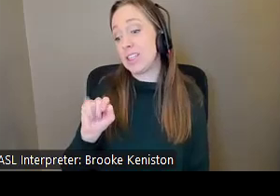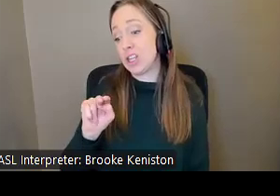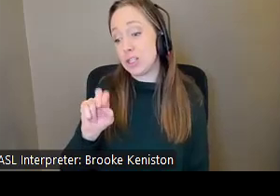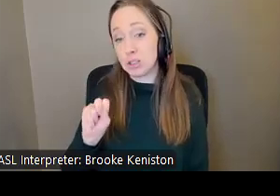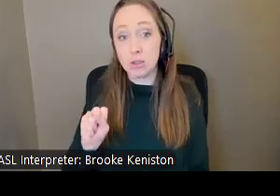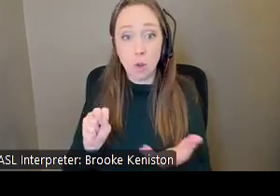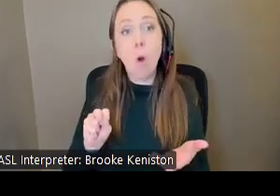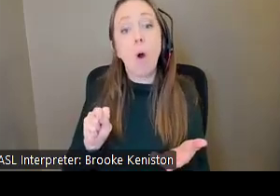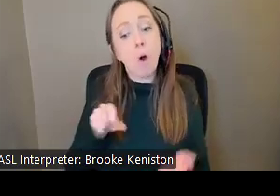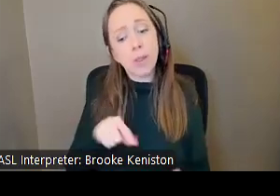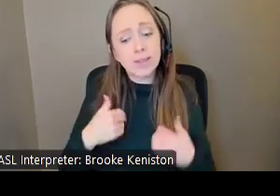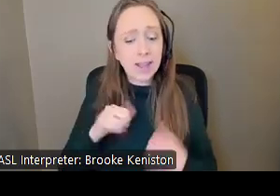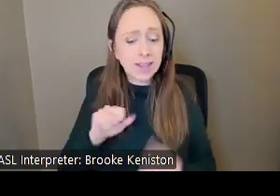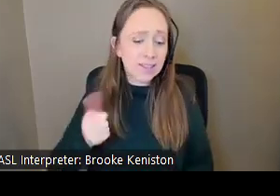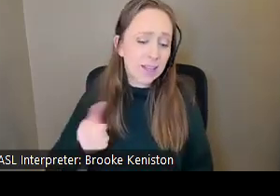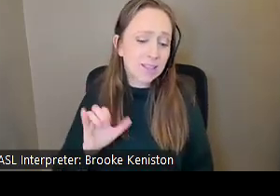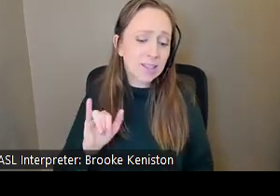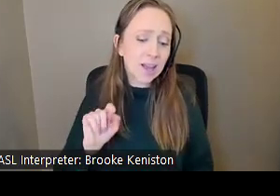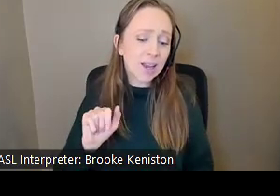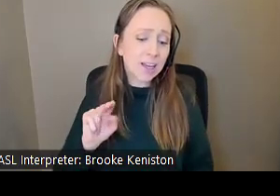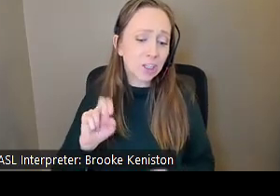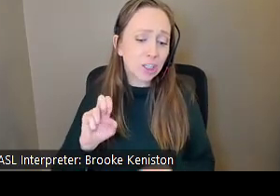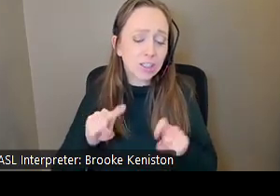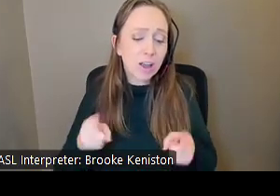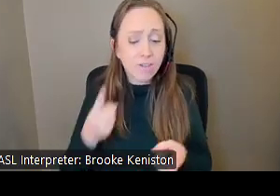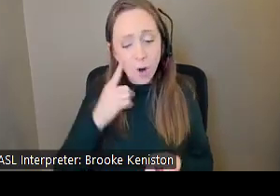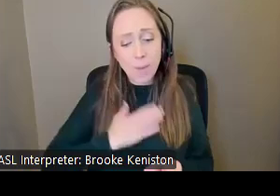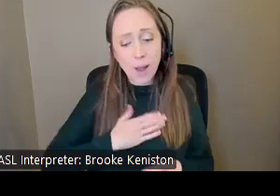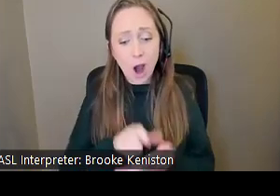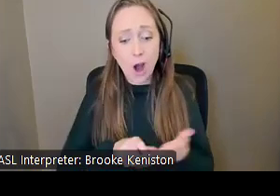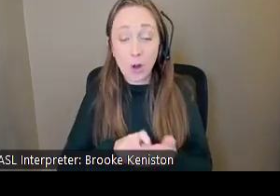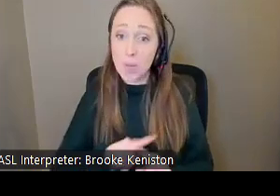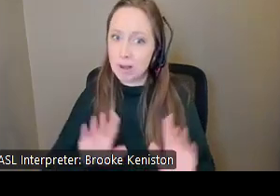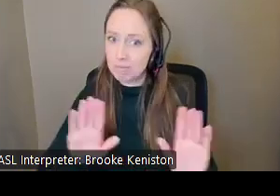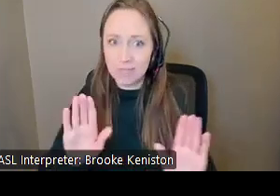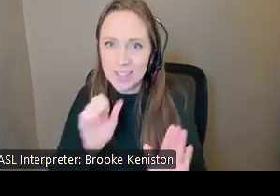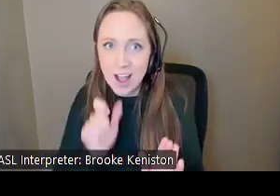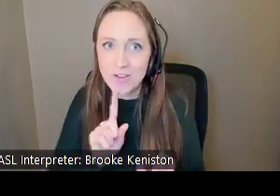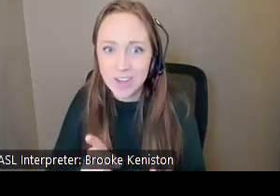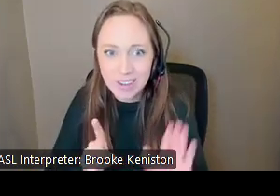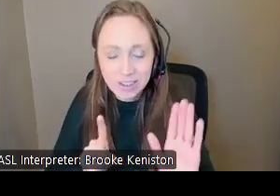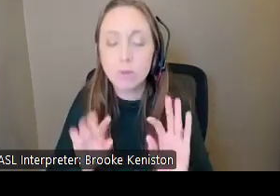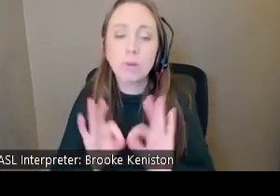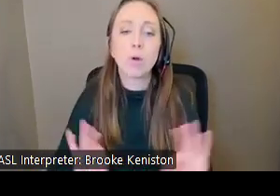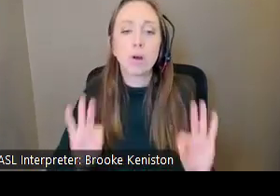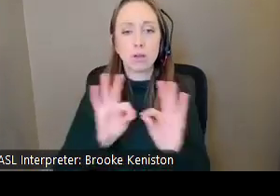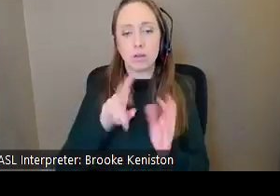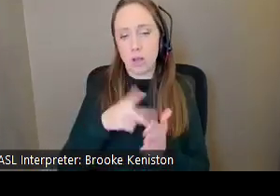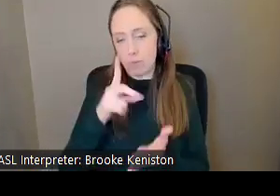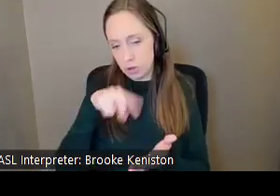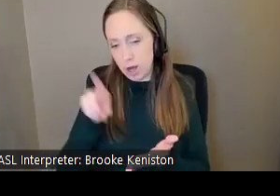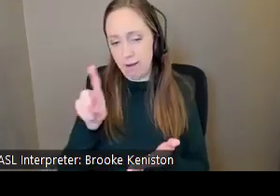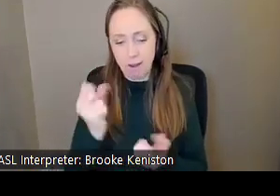but it's not real. So you better do your homework when you use AI. And then the other thing is there is